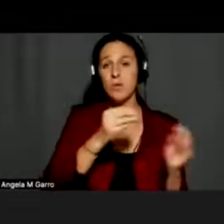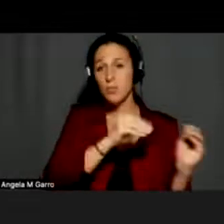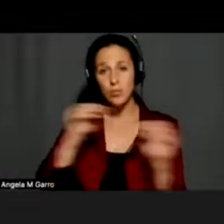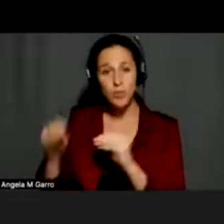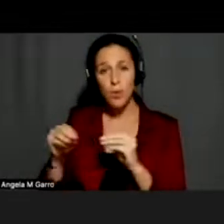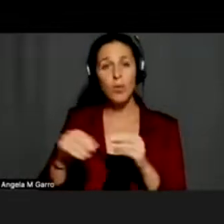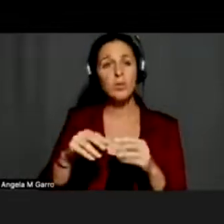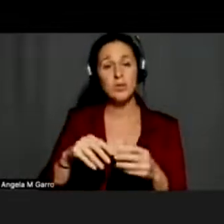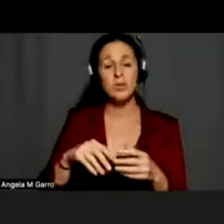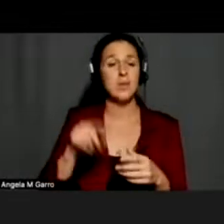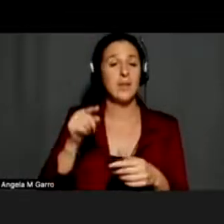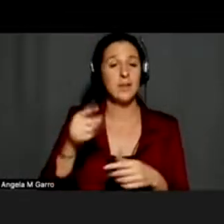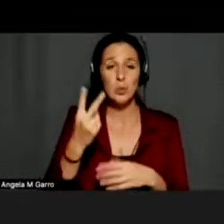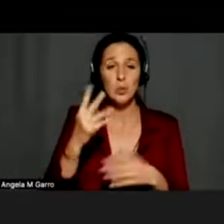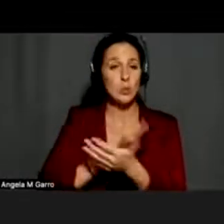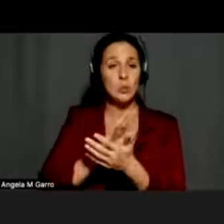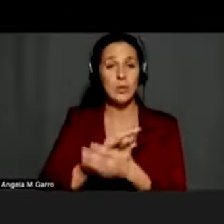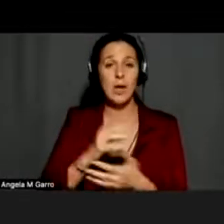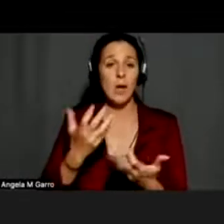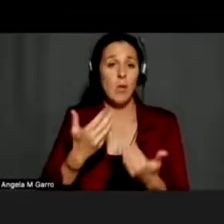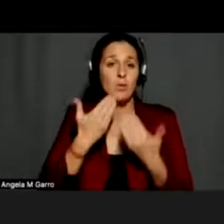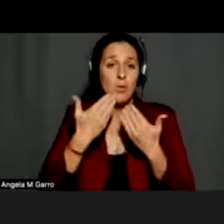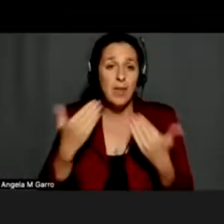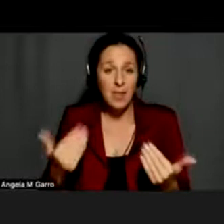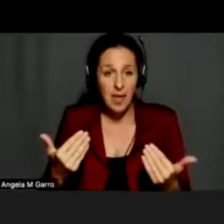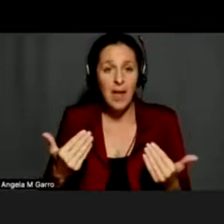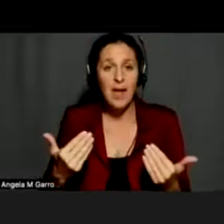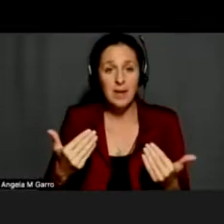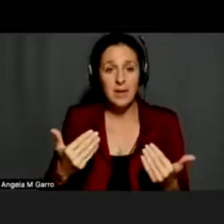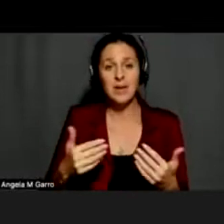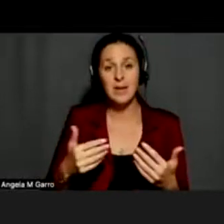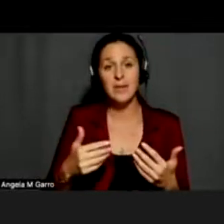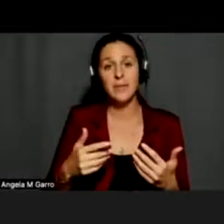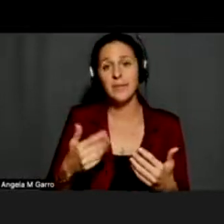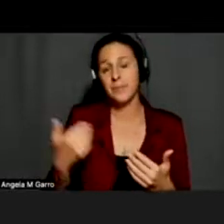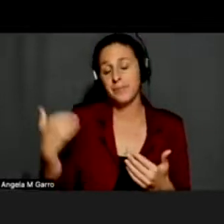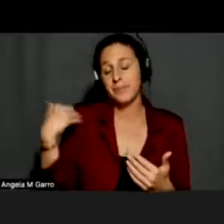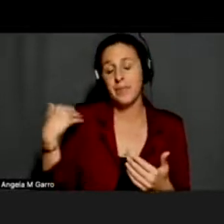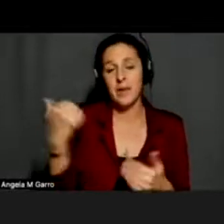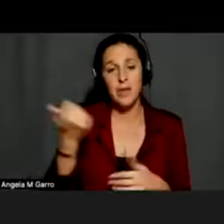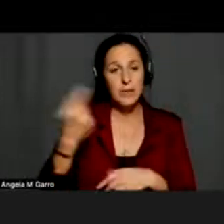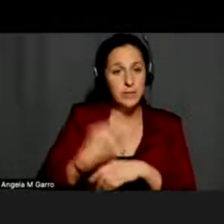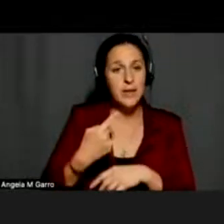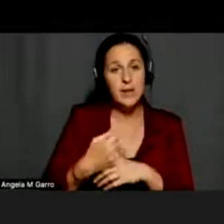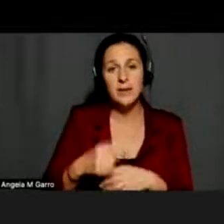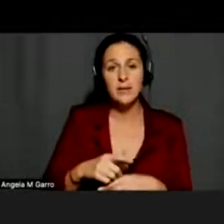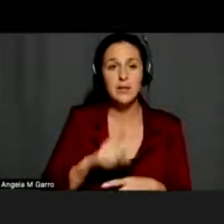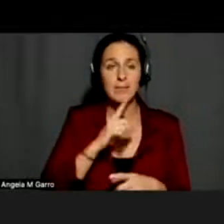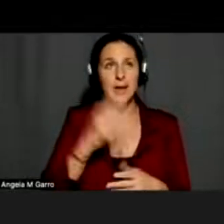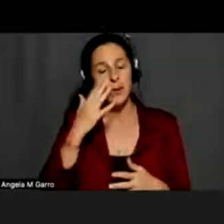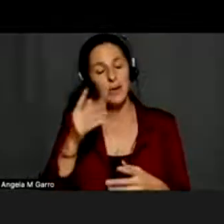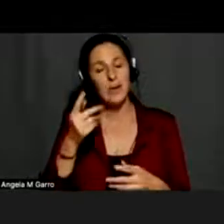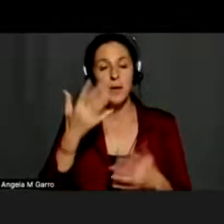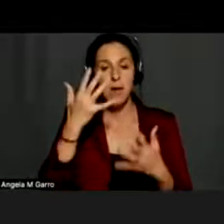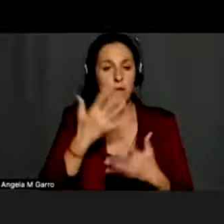And I do want to thank the study session that we had the other day. It was slightly unfortunate timing, but I'm glad that